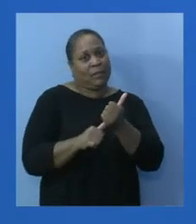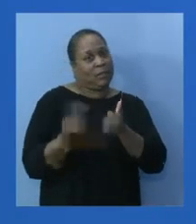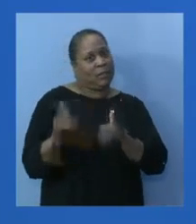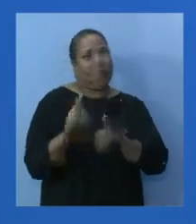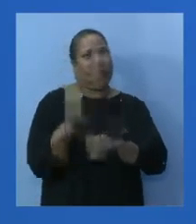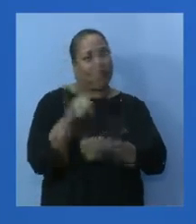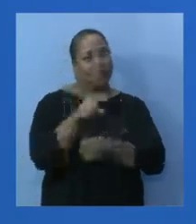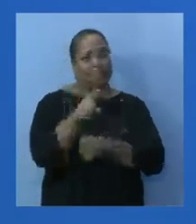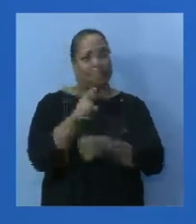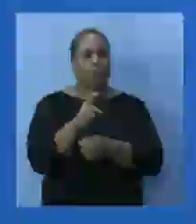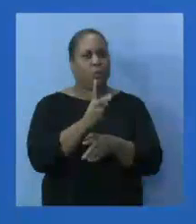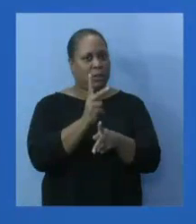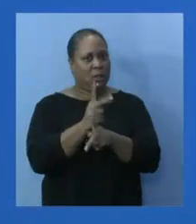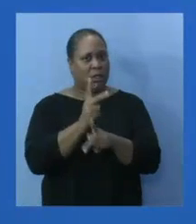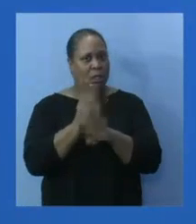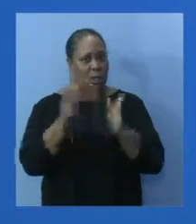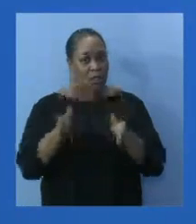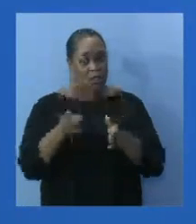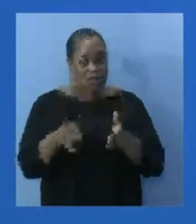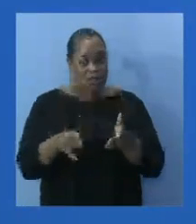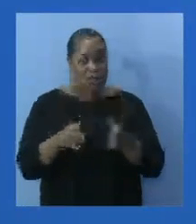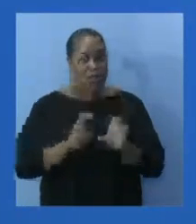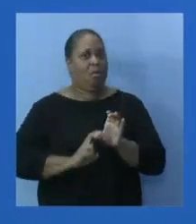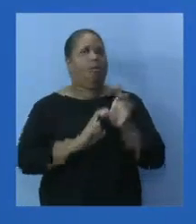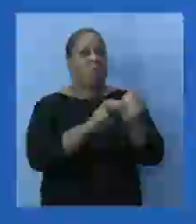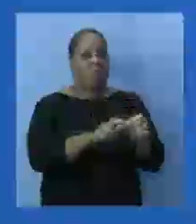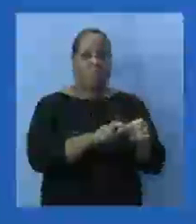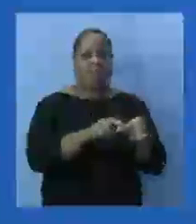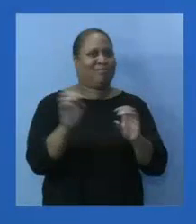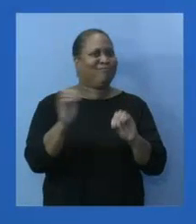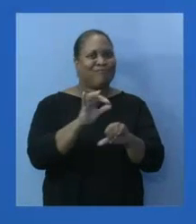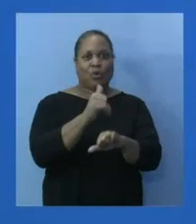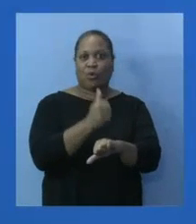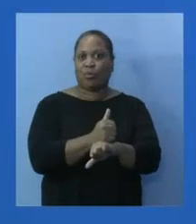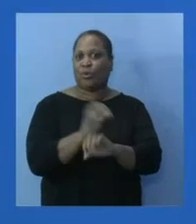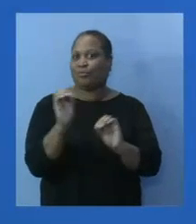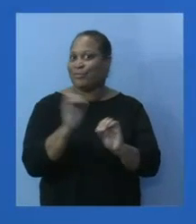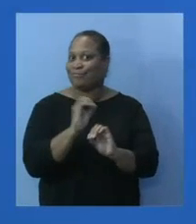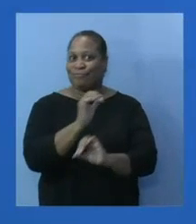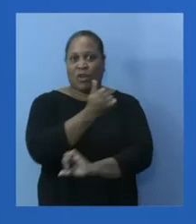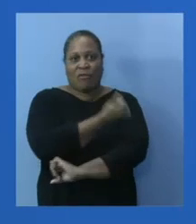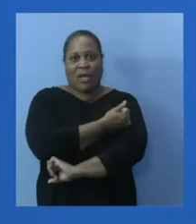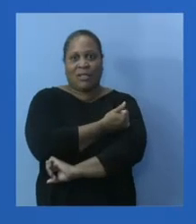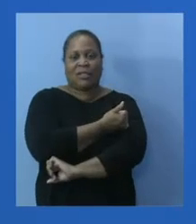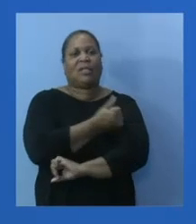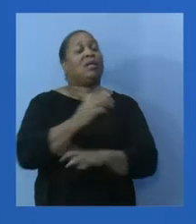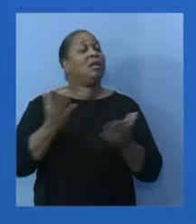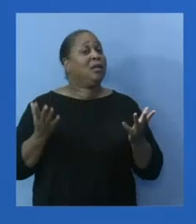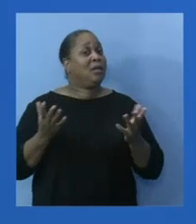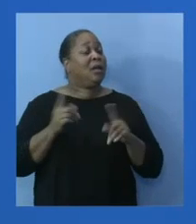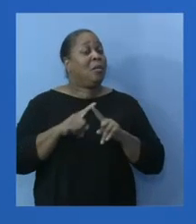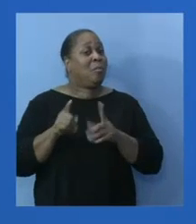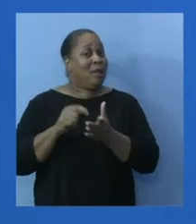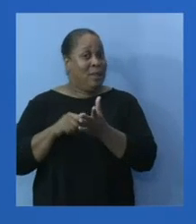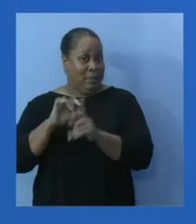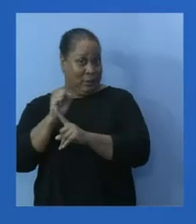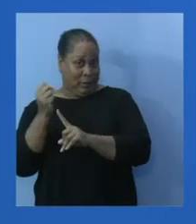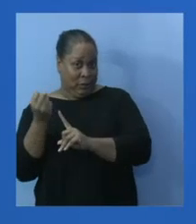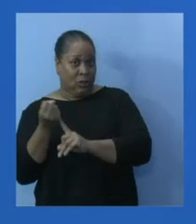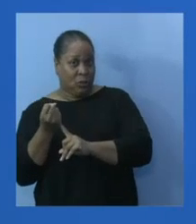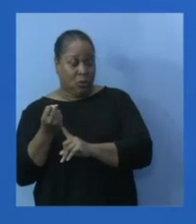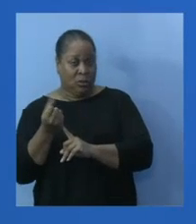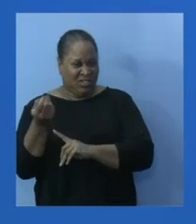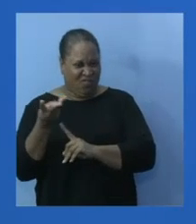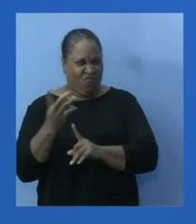because you're their caregiver or you've given them a lift, if you do not have an appointment, you will not be vaccinated. But in the cases where those